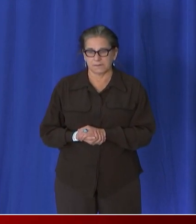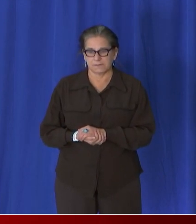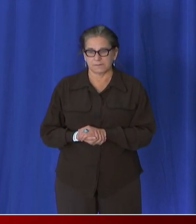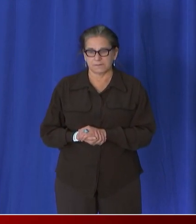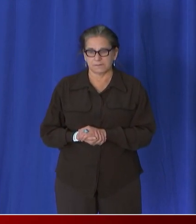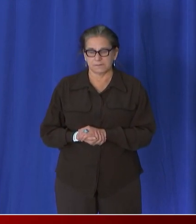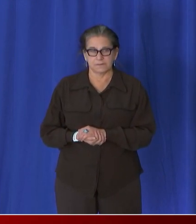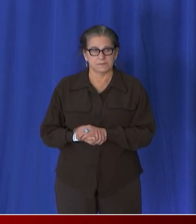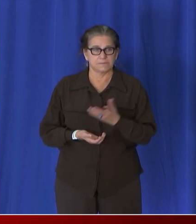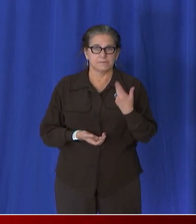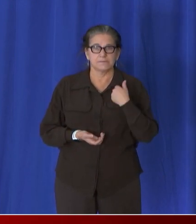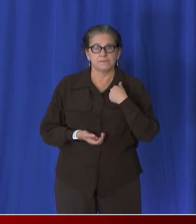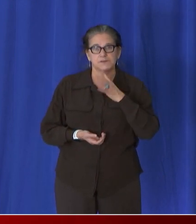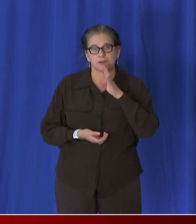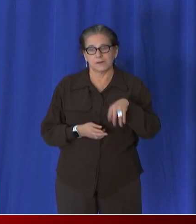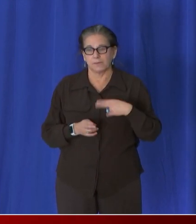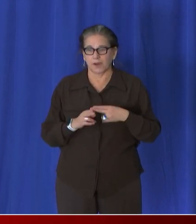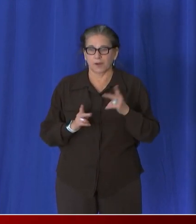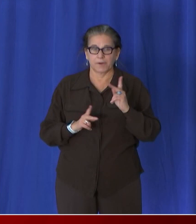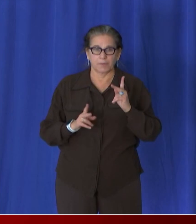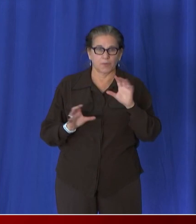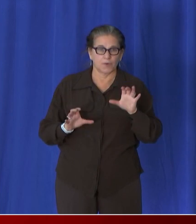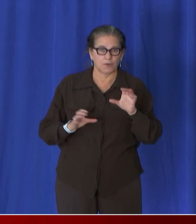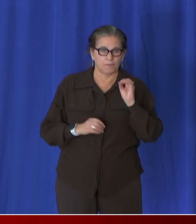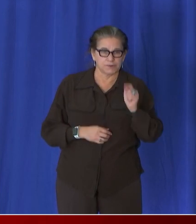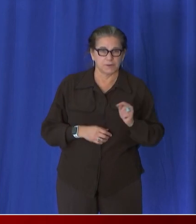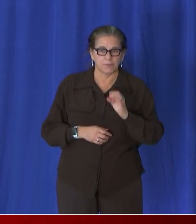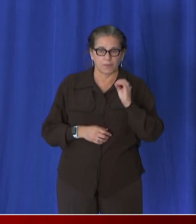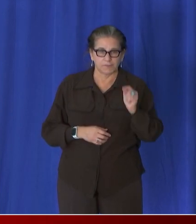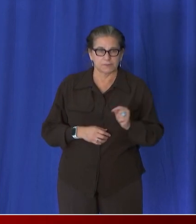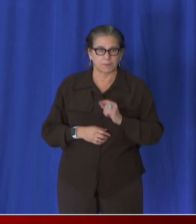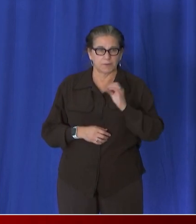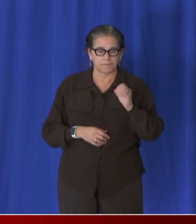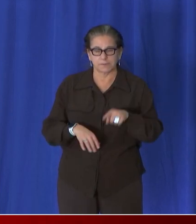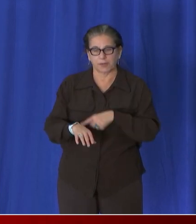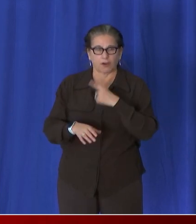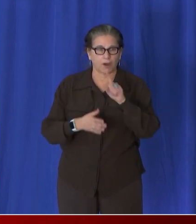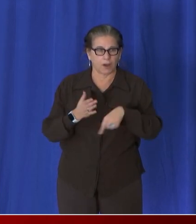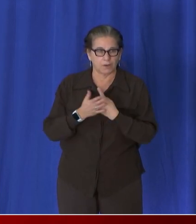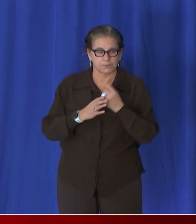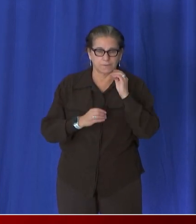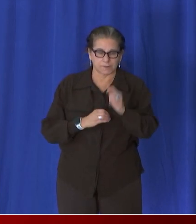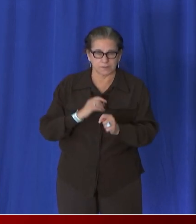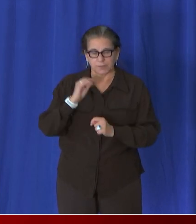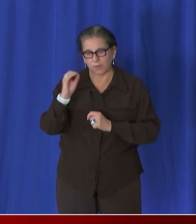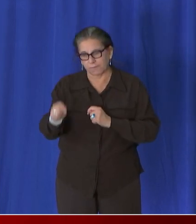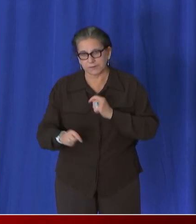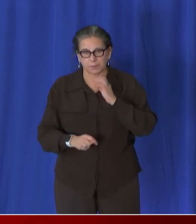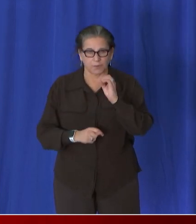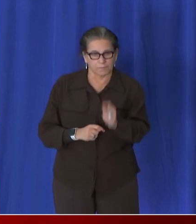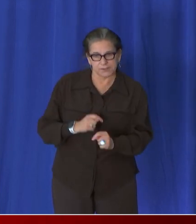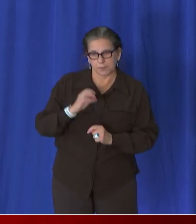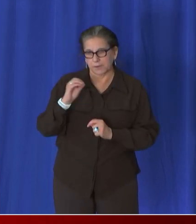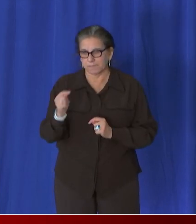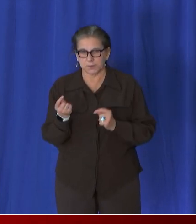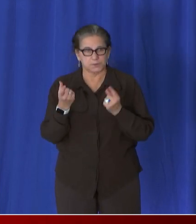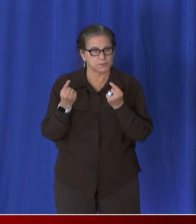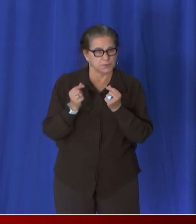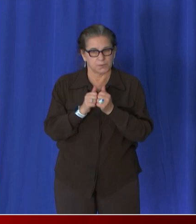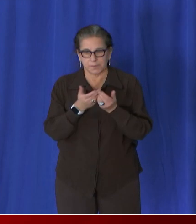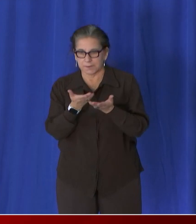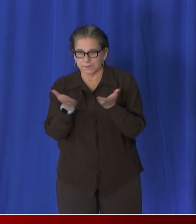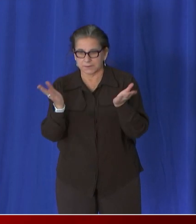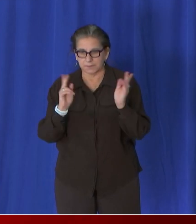and long hours. And then we've been getting anecdotal reports on daily case rates for MPD and FEMS.